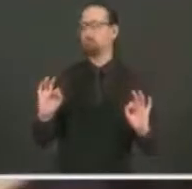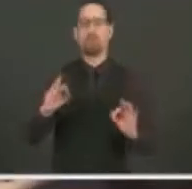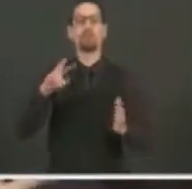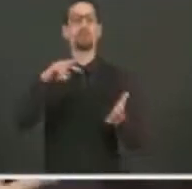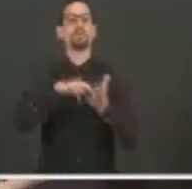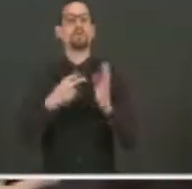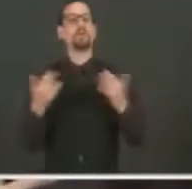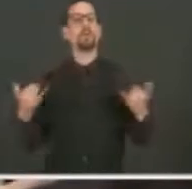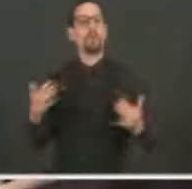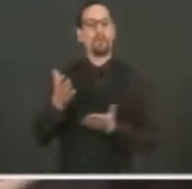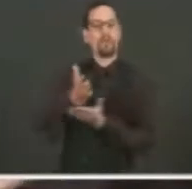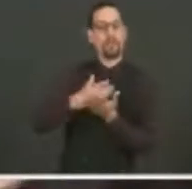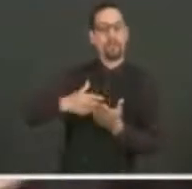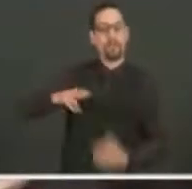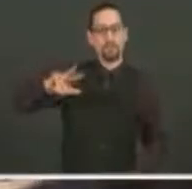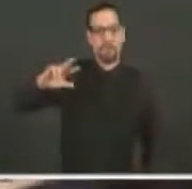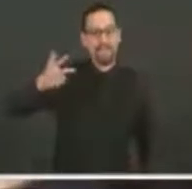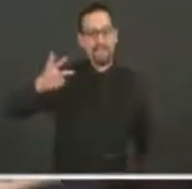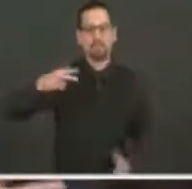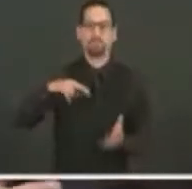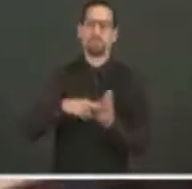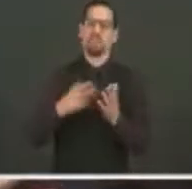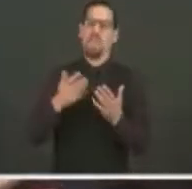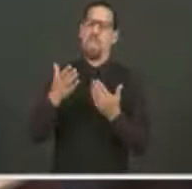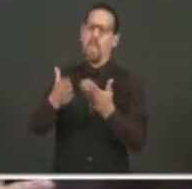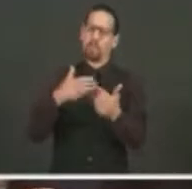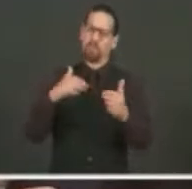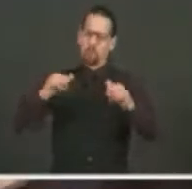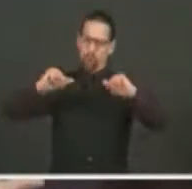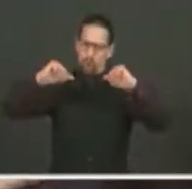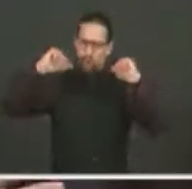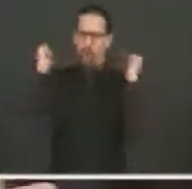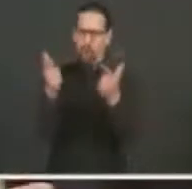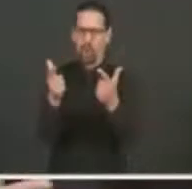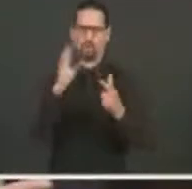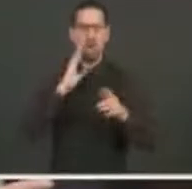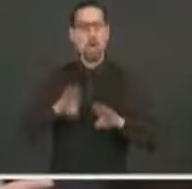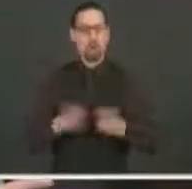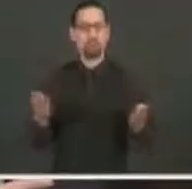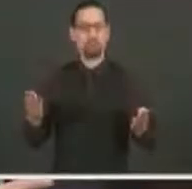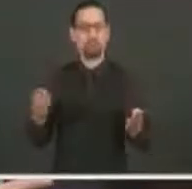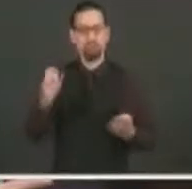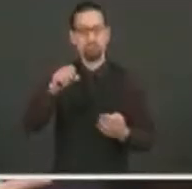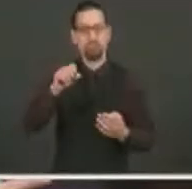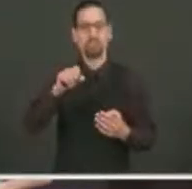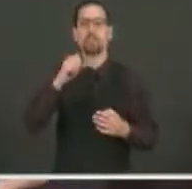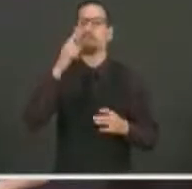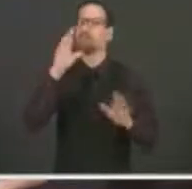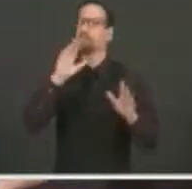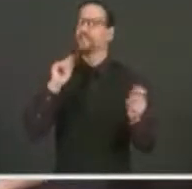Really, essentially everything will be reopened in some form or fashion.